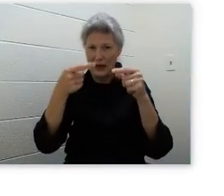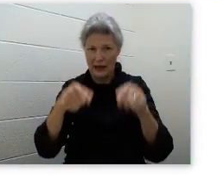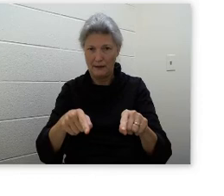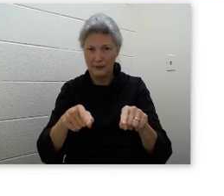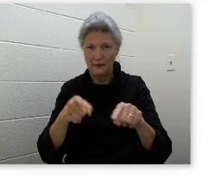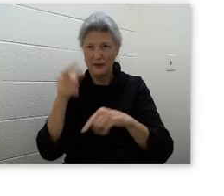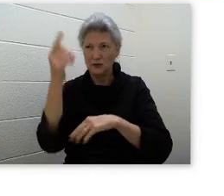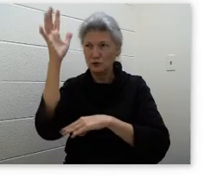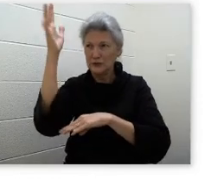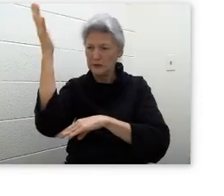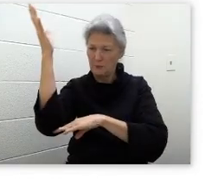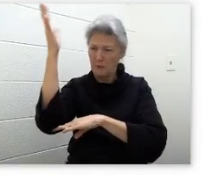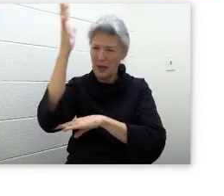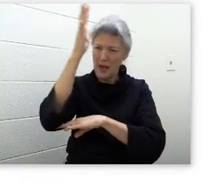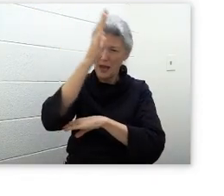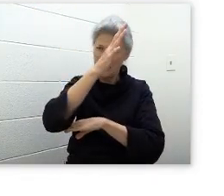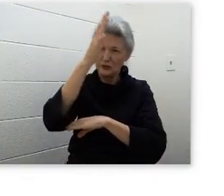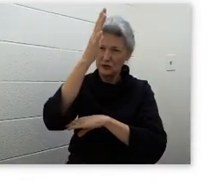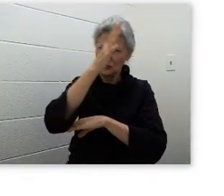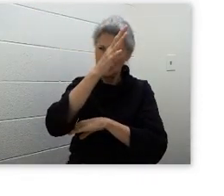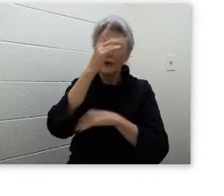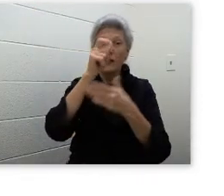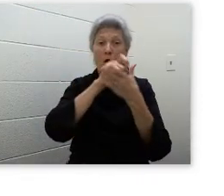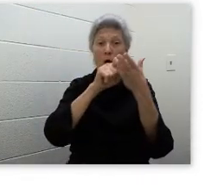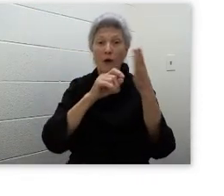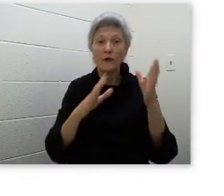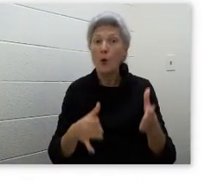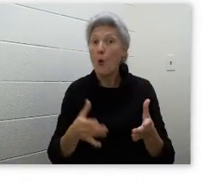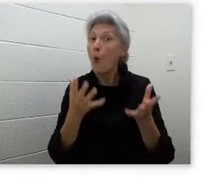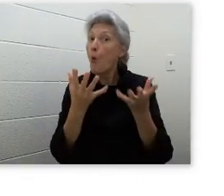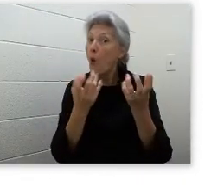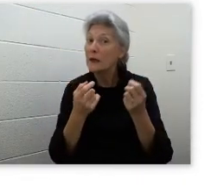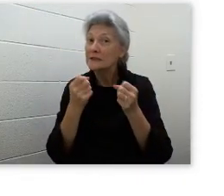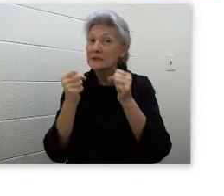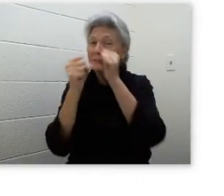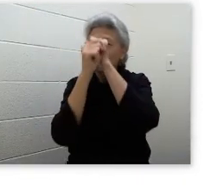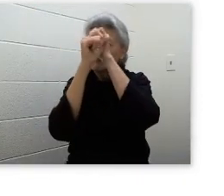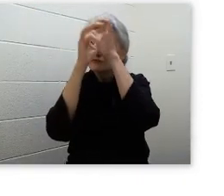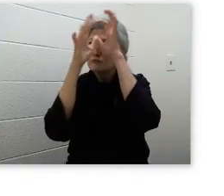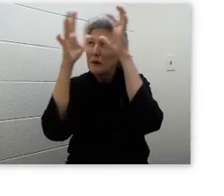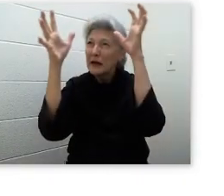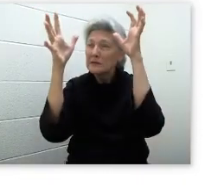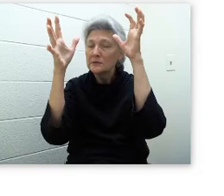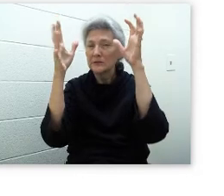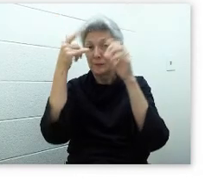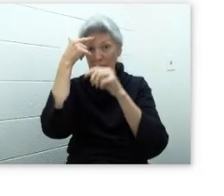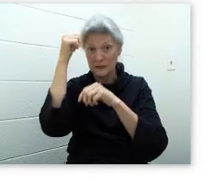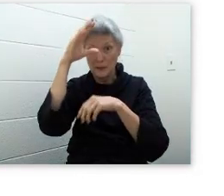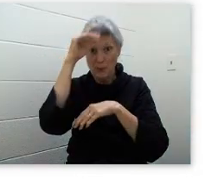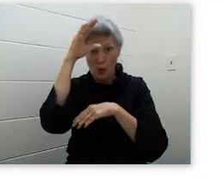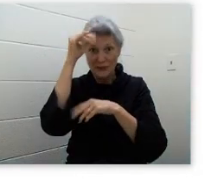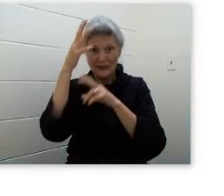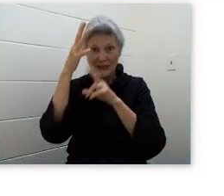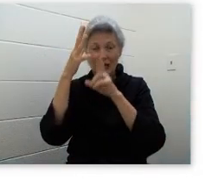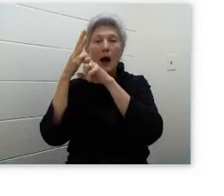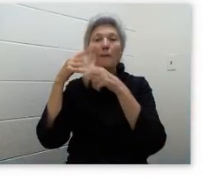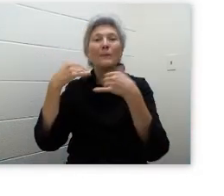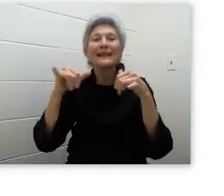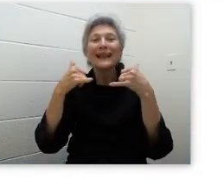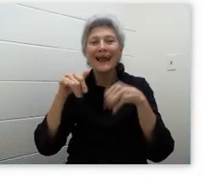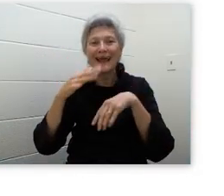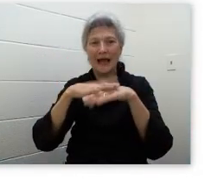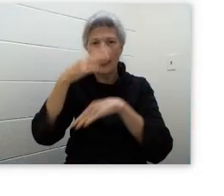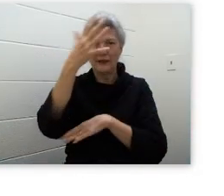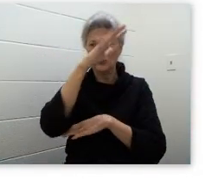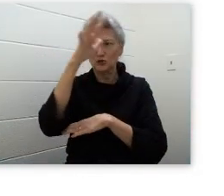are bent, and the author wants to think or hopes that it's because these boys or children have